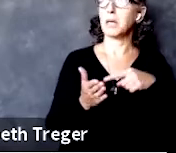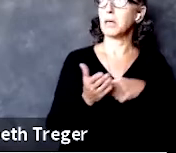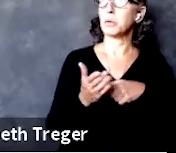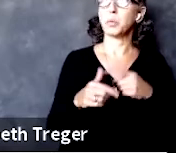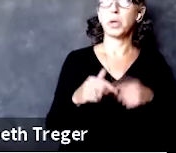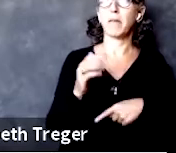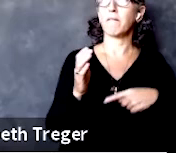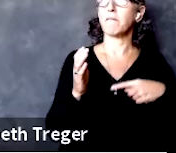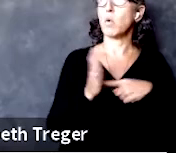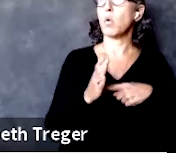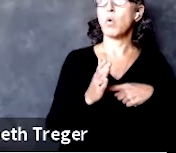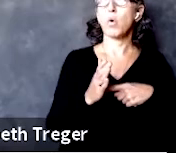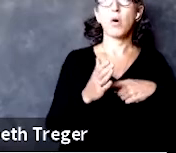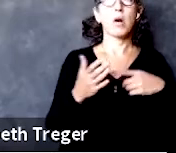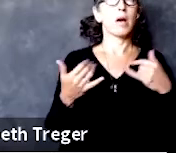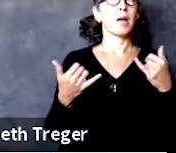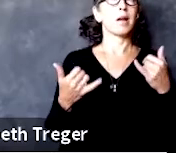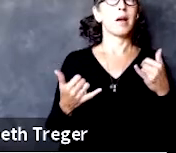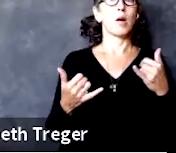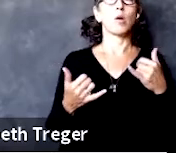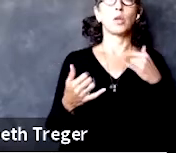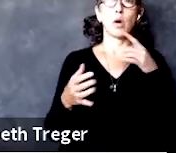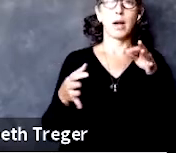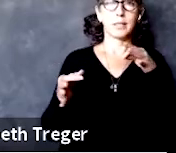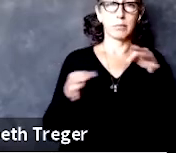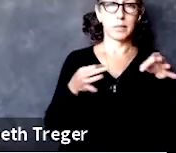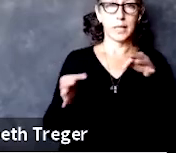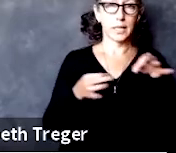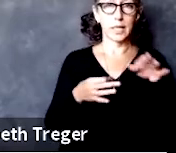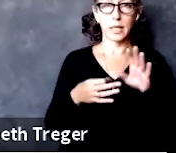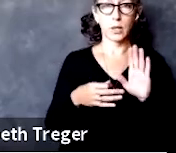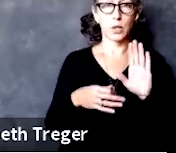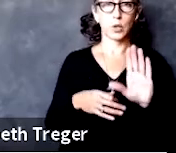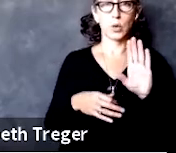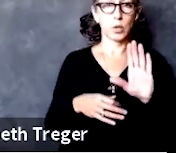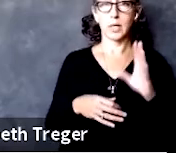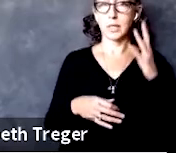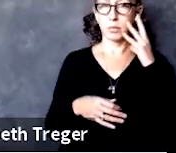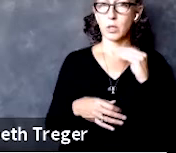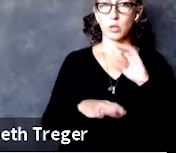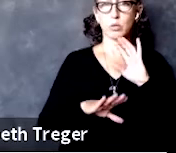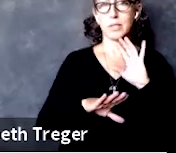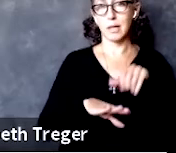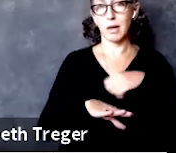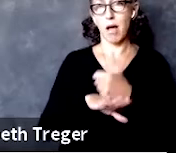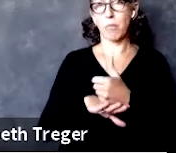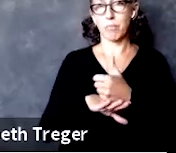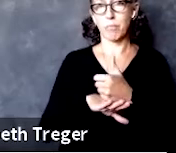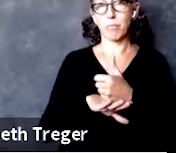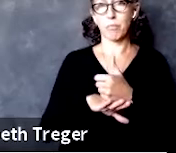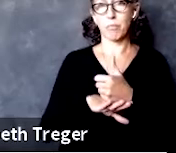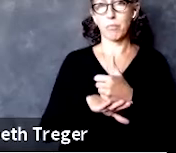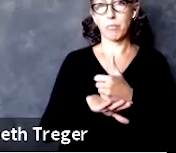But you're talking through, you're setting the stage for what you're going